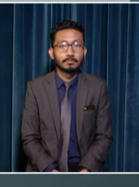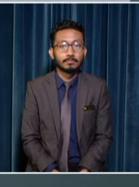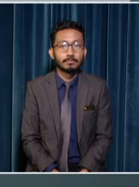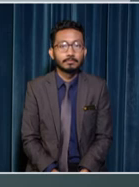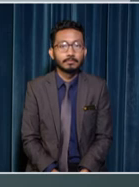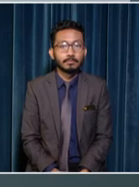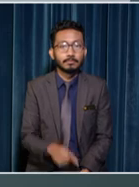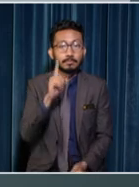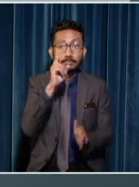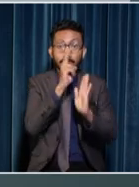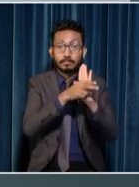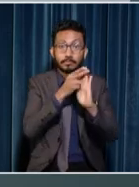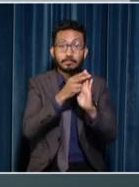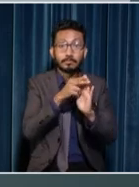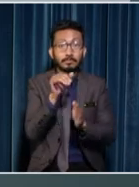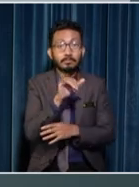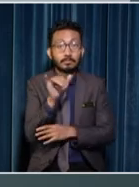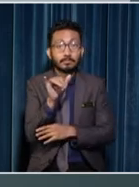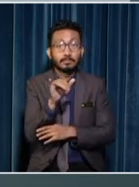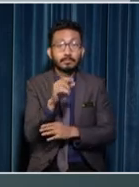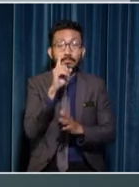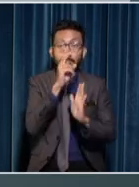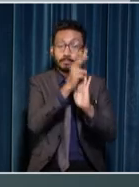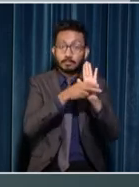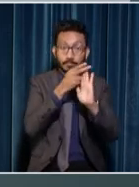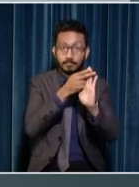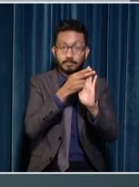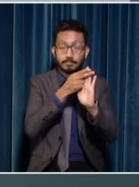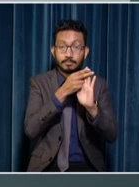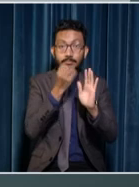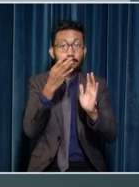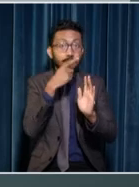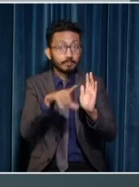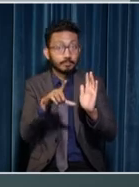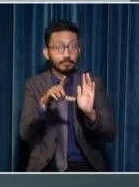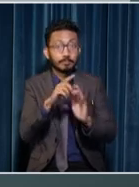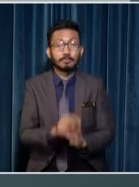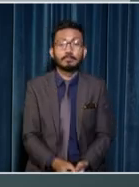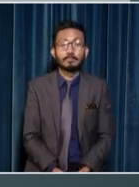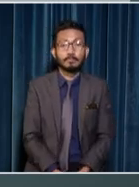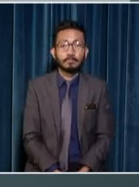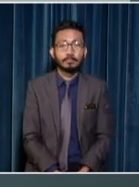When the hour hand moves from 4 to 5,